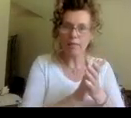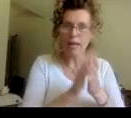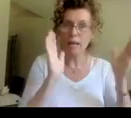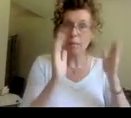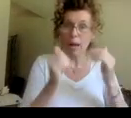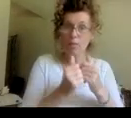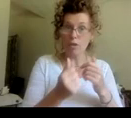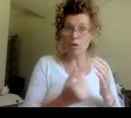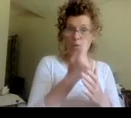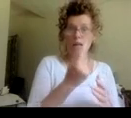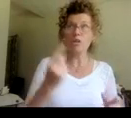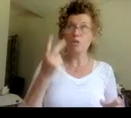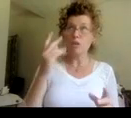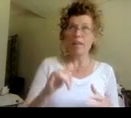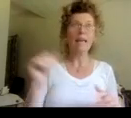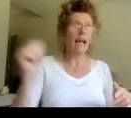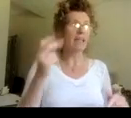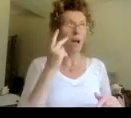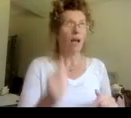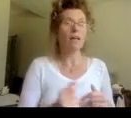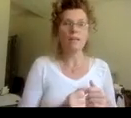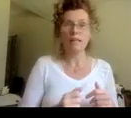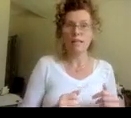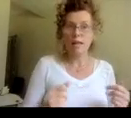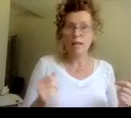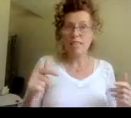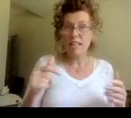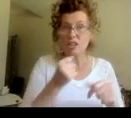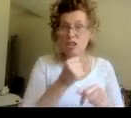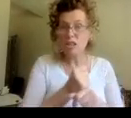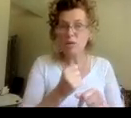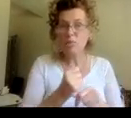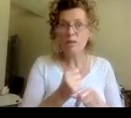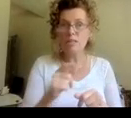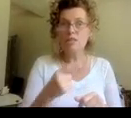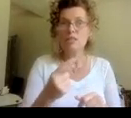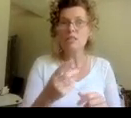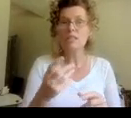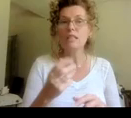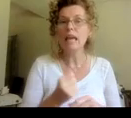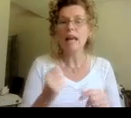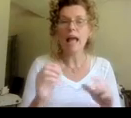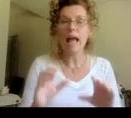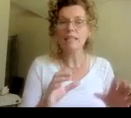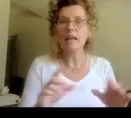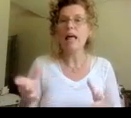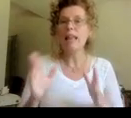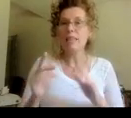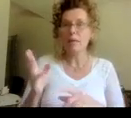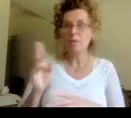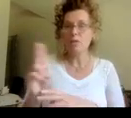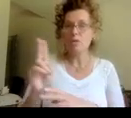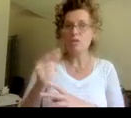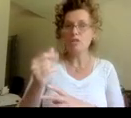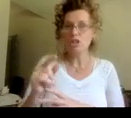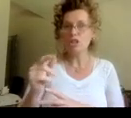saw it. Tens of thousands of people did it, right? This year, we made the decision, said, let's just go get them some action. Let's let them use Gigi to get